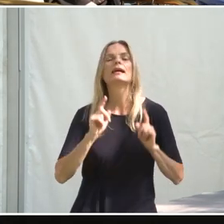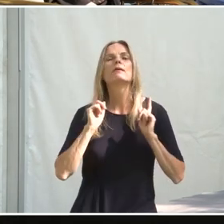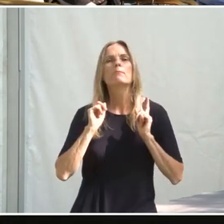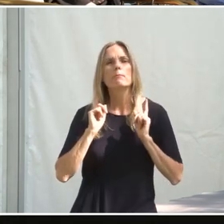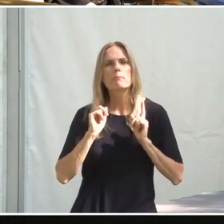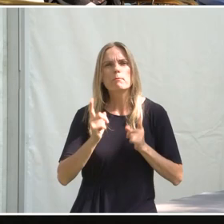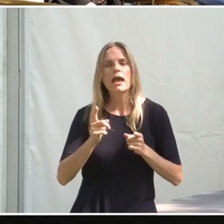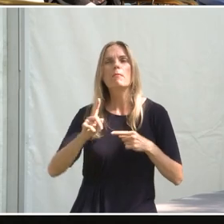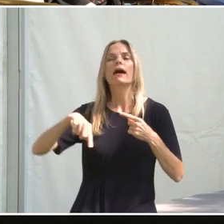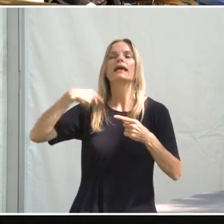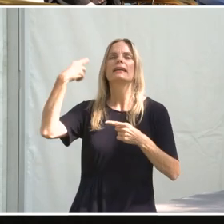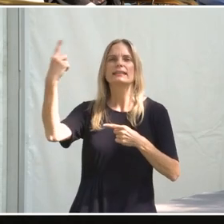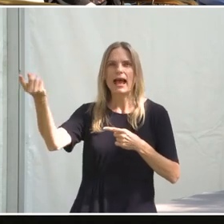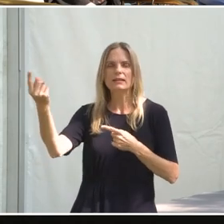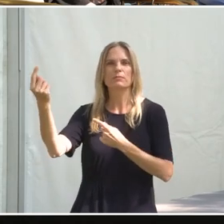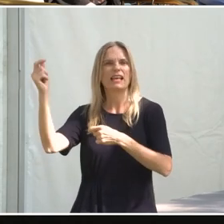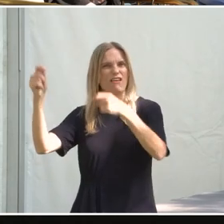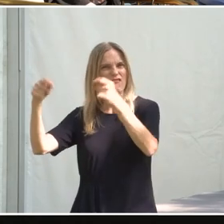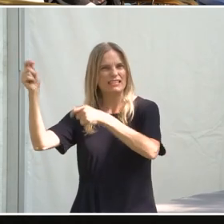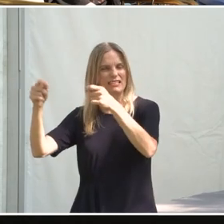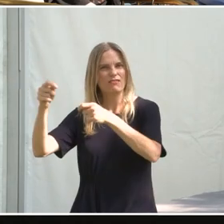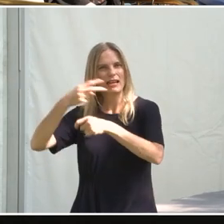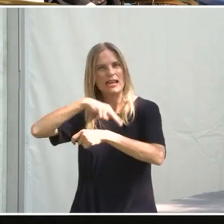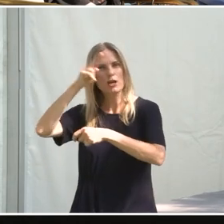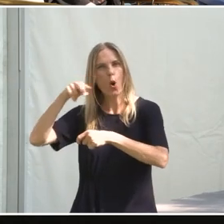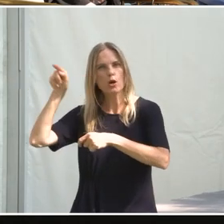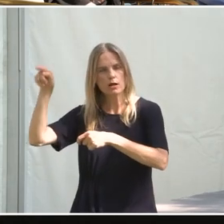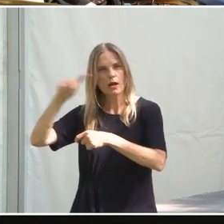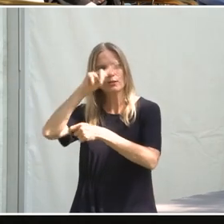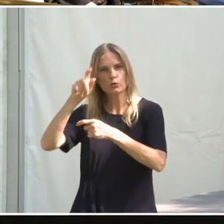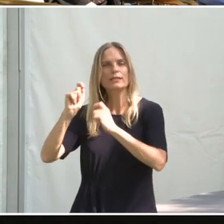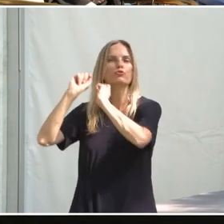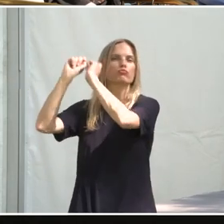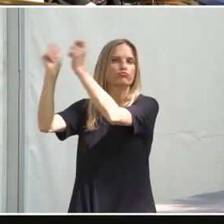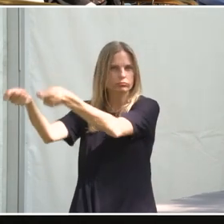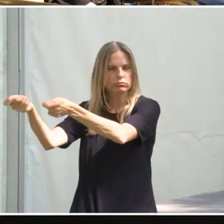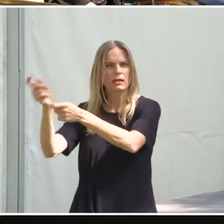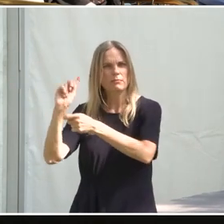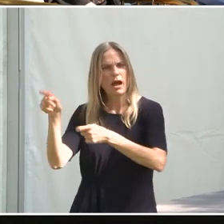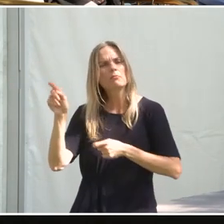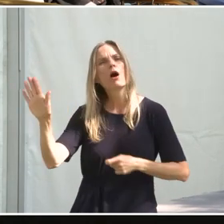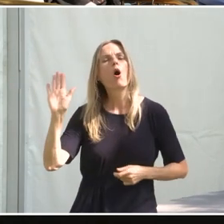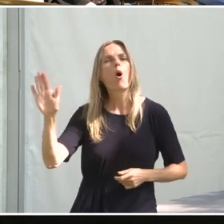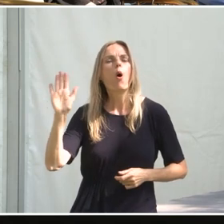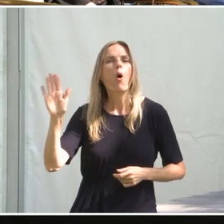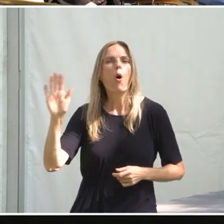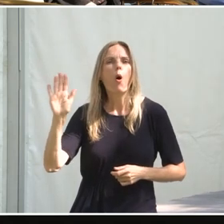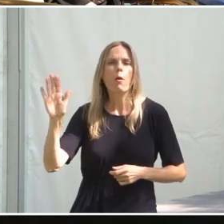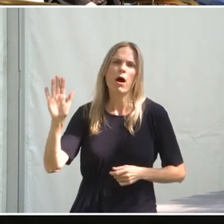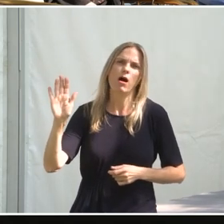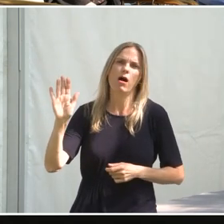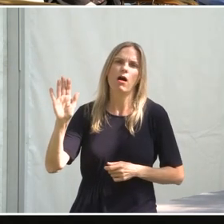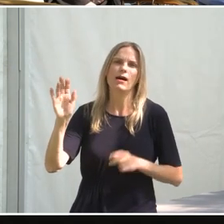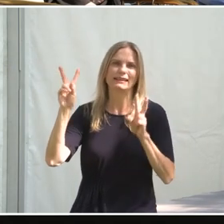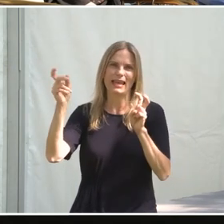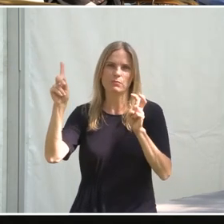Democracy Festival next week in Norway. They will be debating gender identity and loneliness. And see, I've